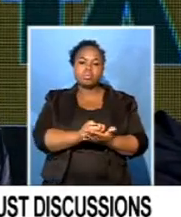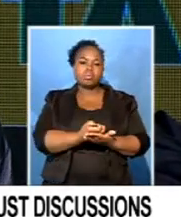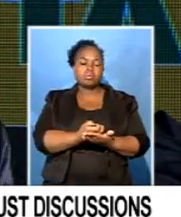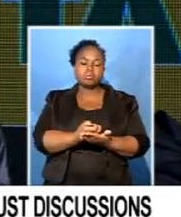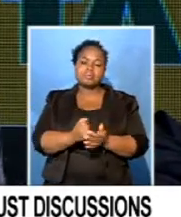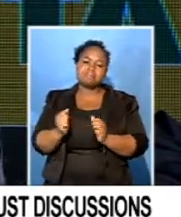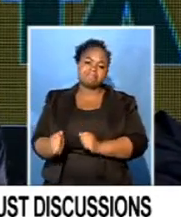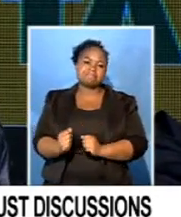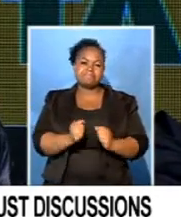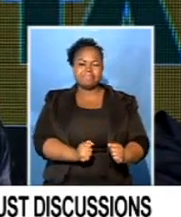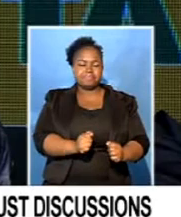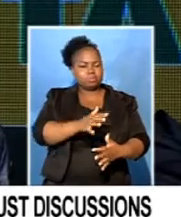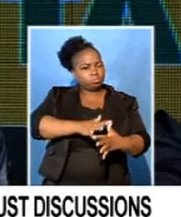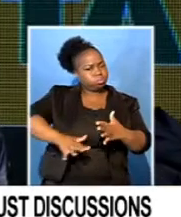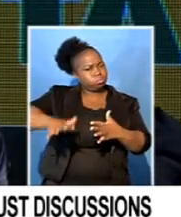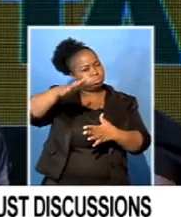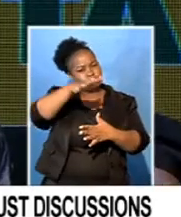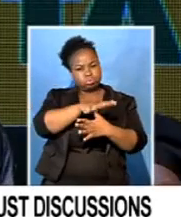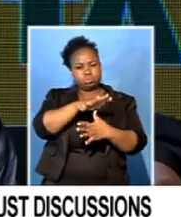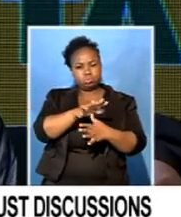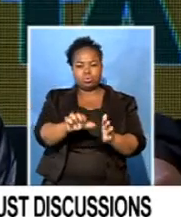remains our apex priority.